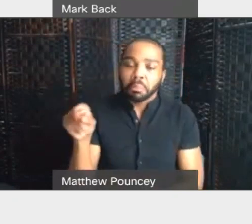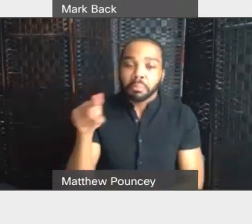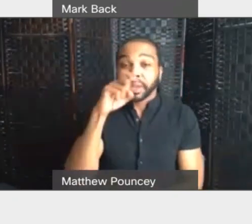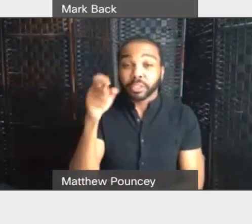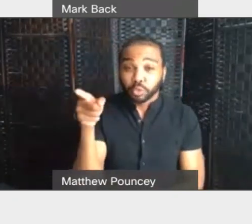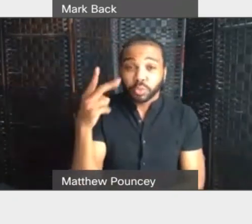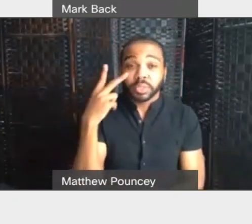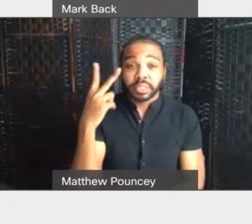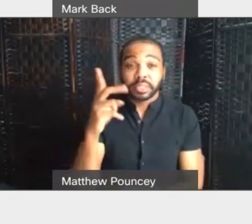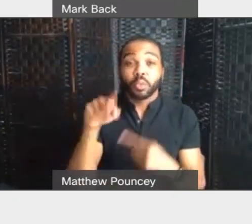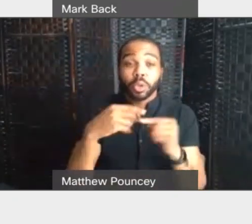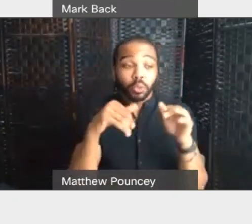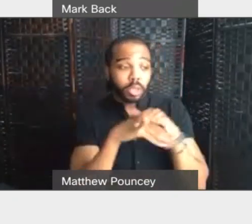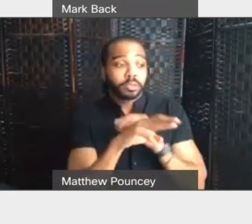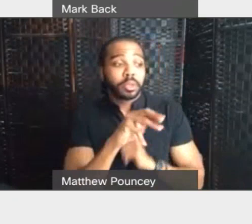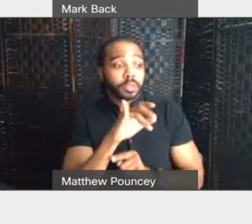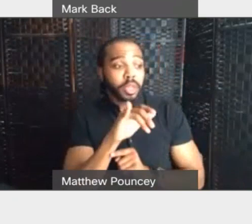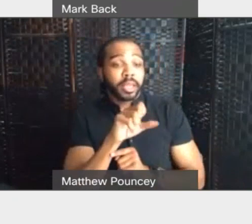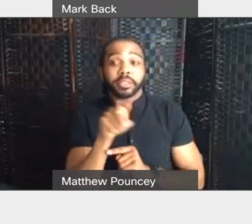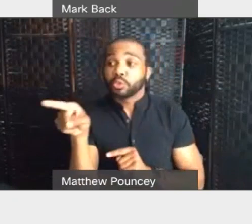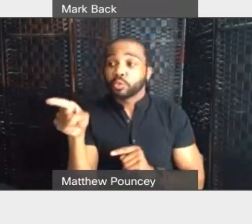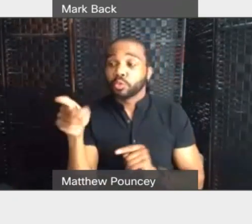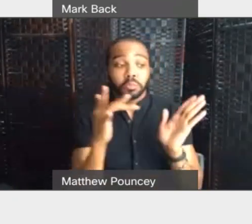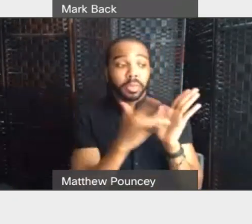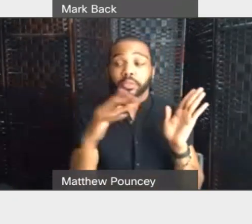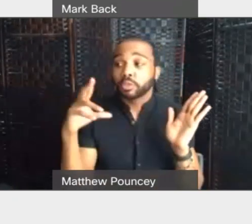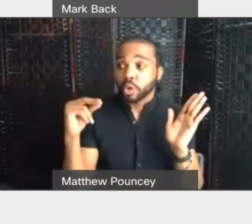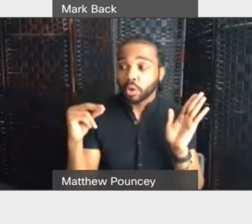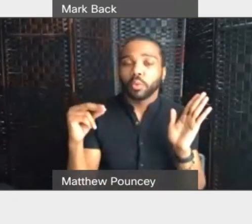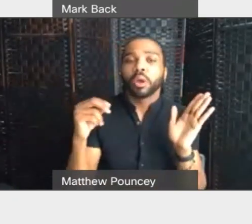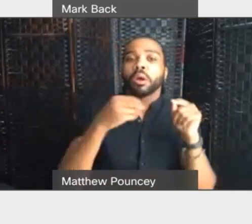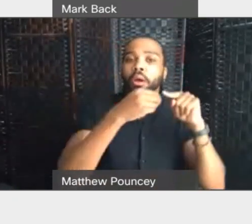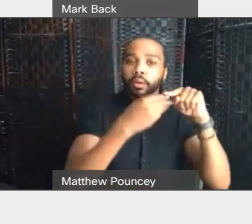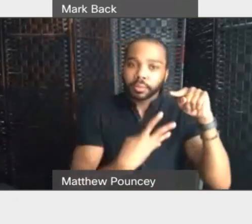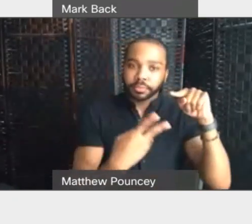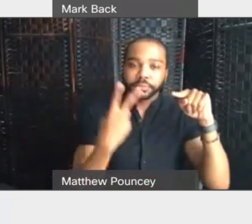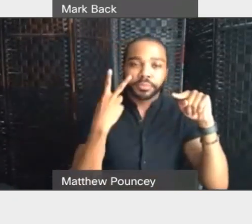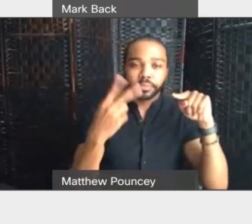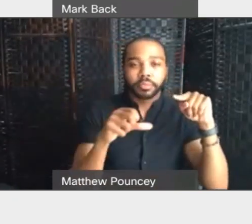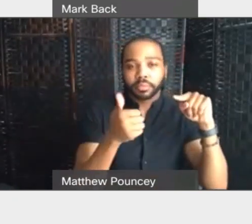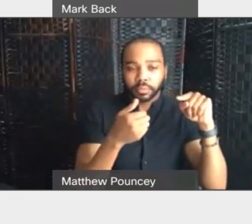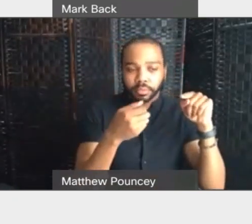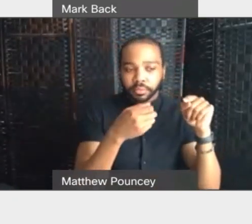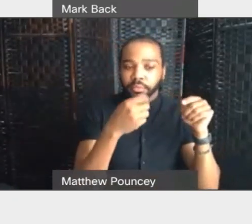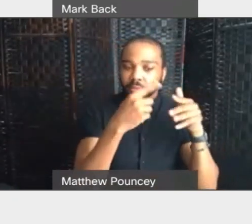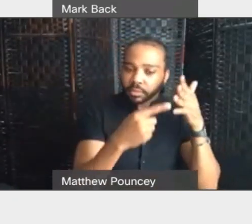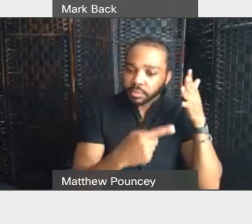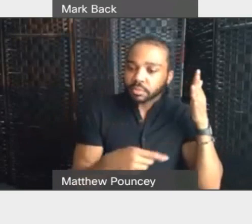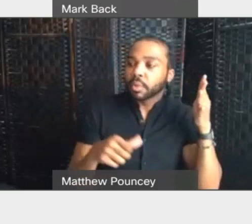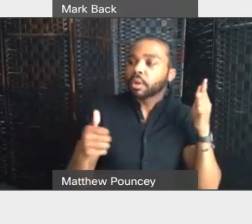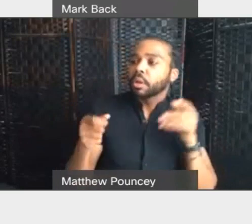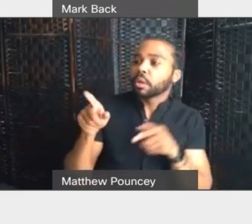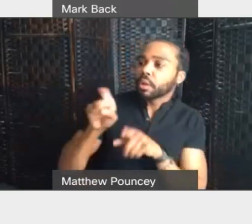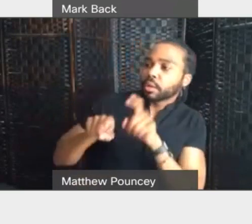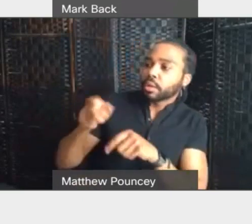as you go in, if you check no, then we get the drop downs to provide us the answers to